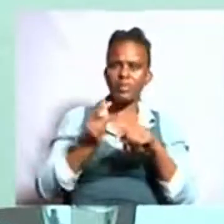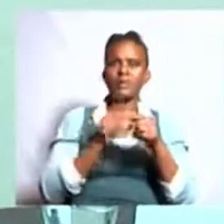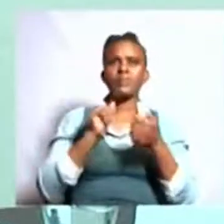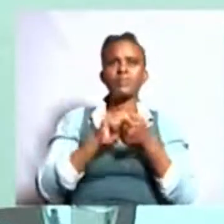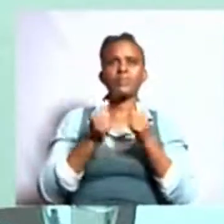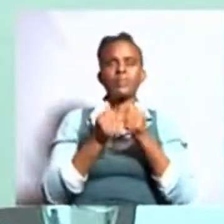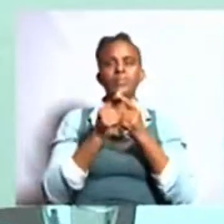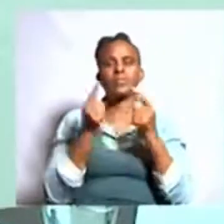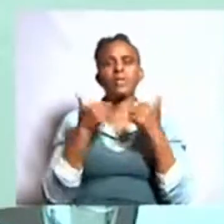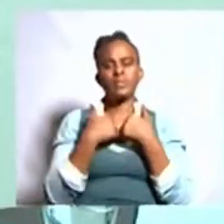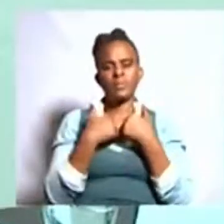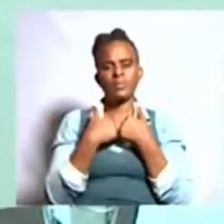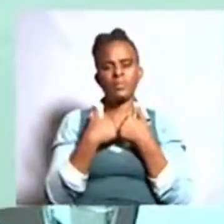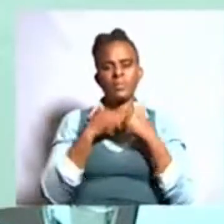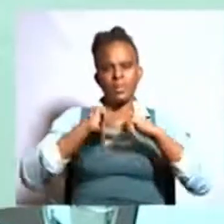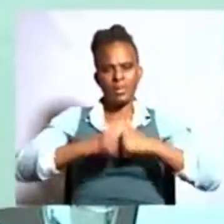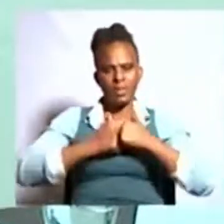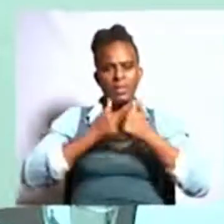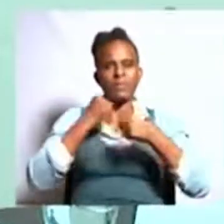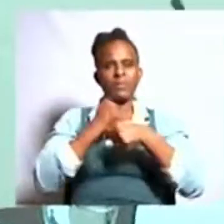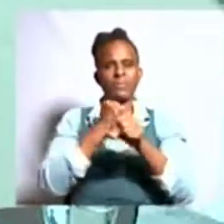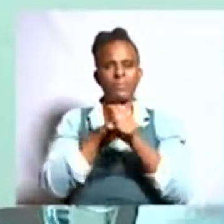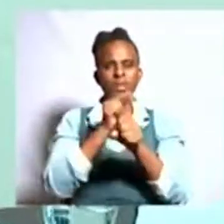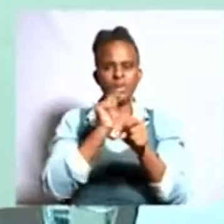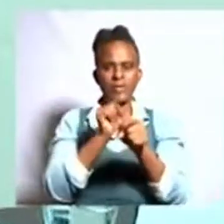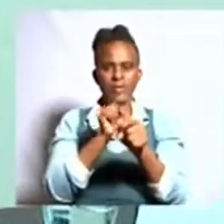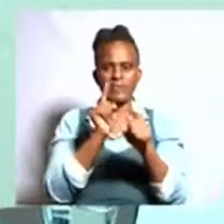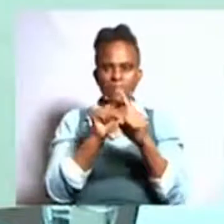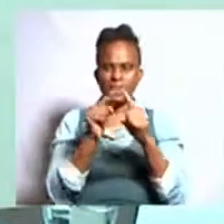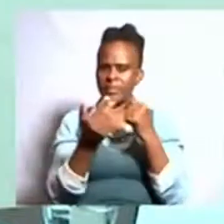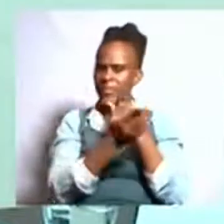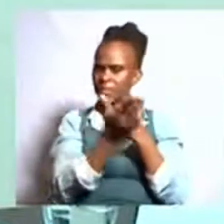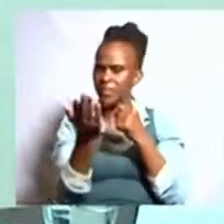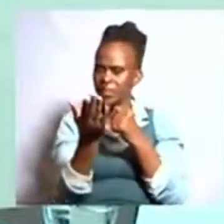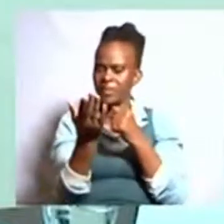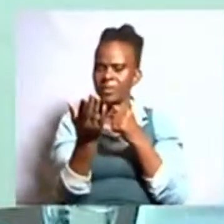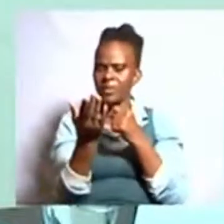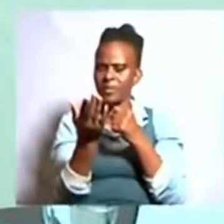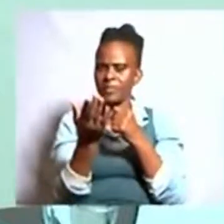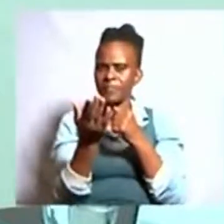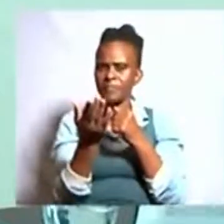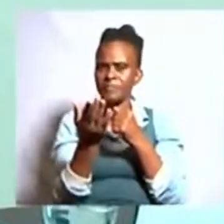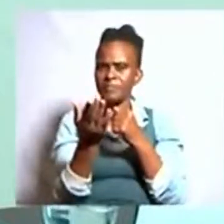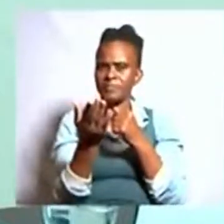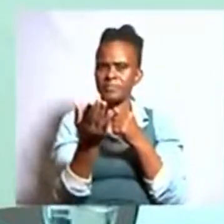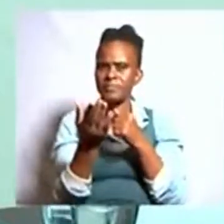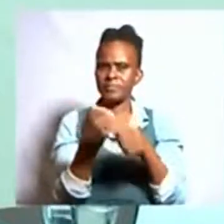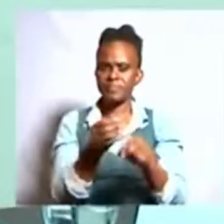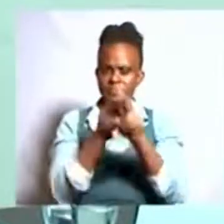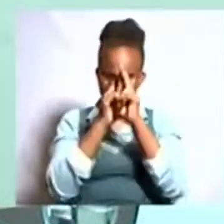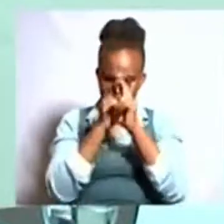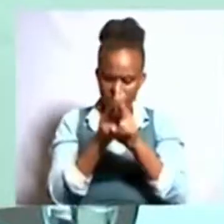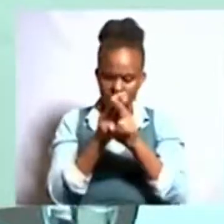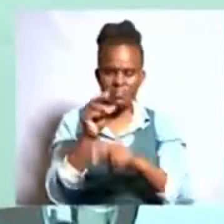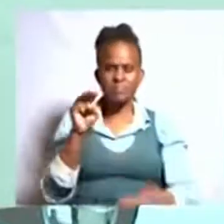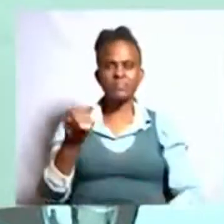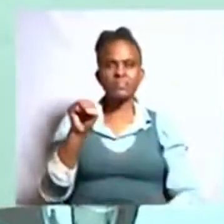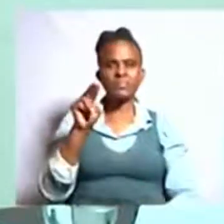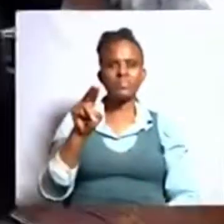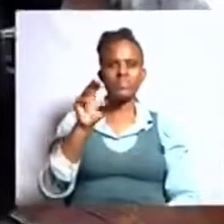We did not make that. But these are most of these of... Honorable Mfalali.